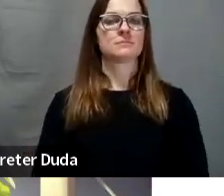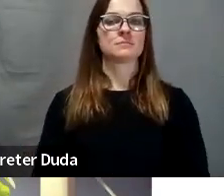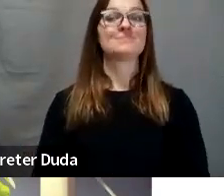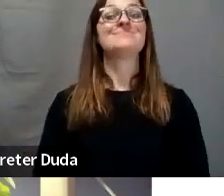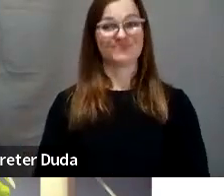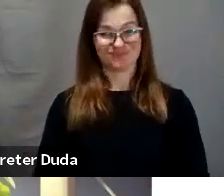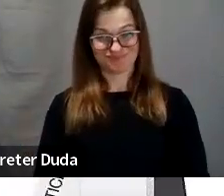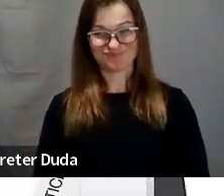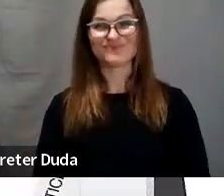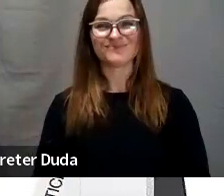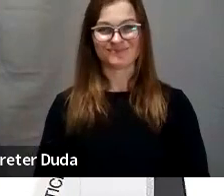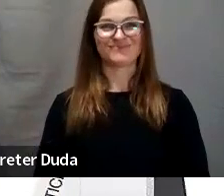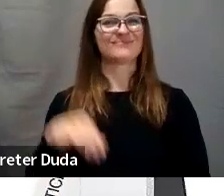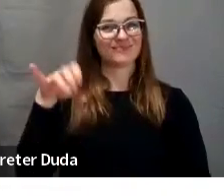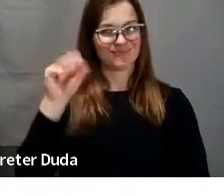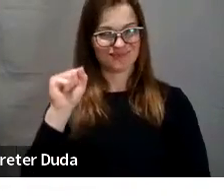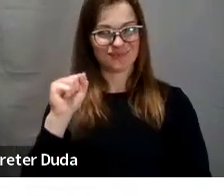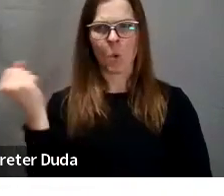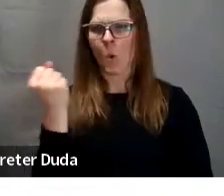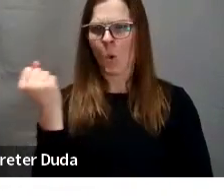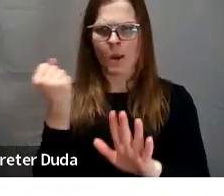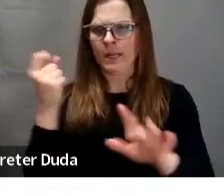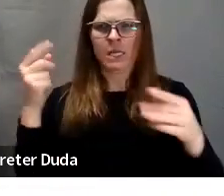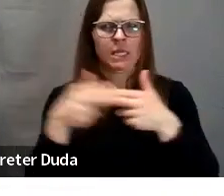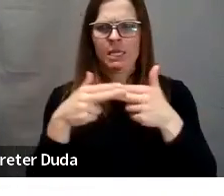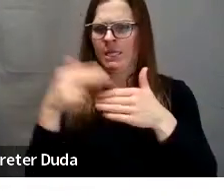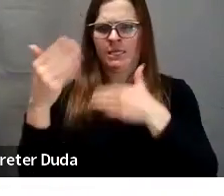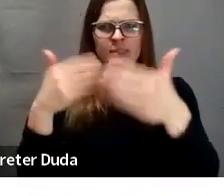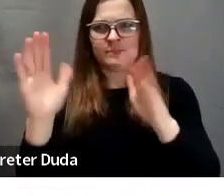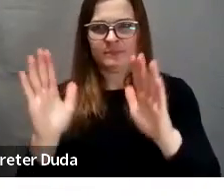There Yes. is. Oh, hold on one second. I'm moving all sorts of slides here.